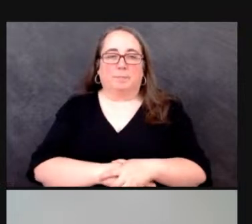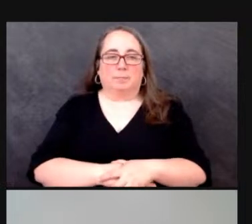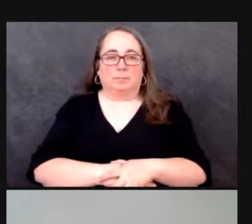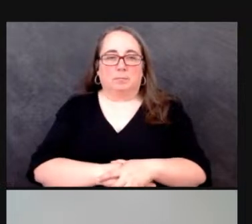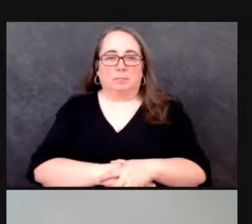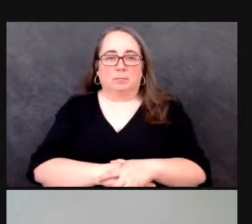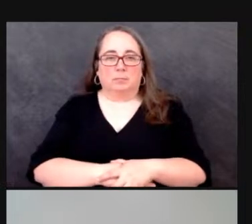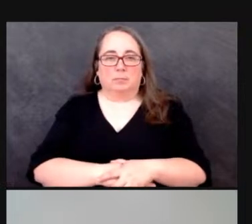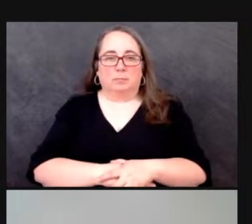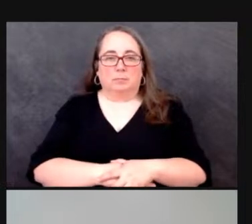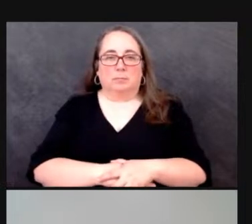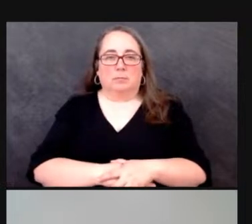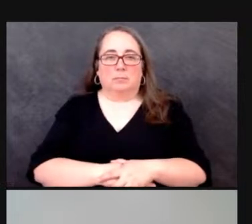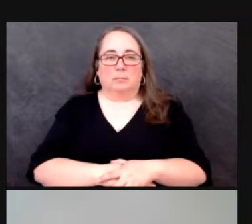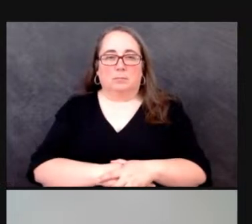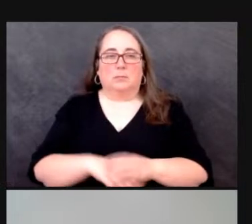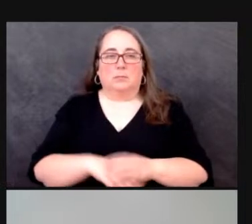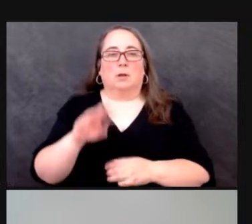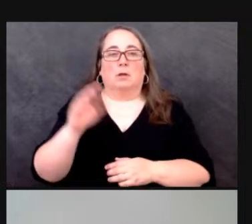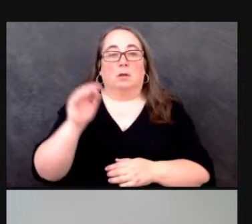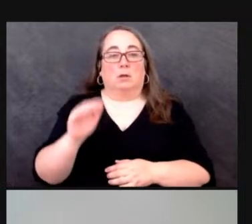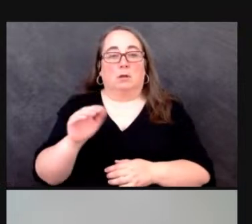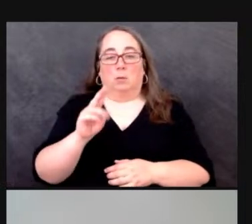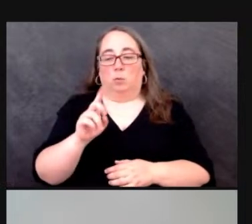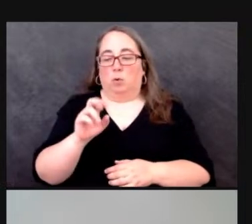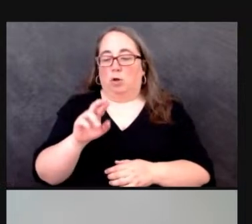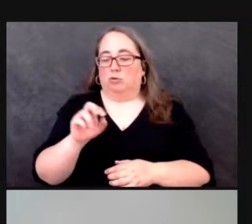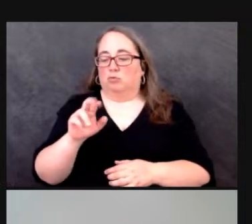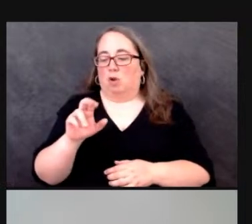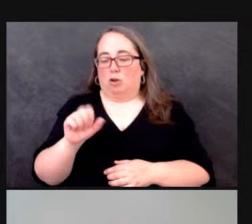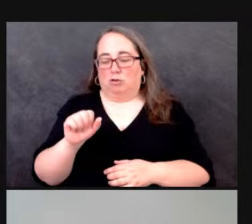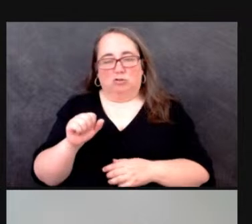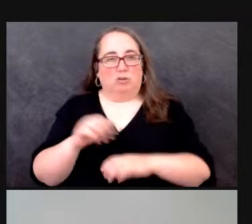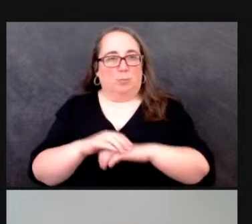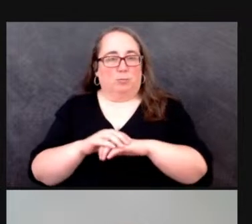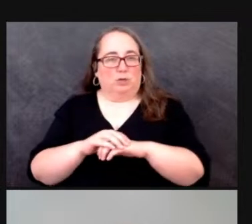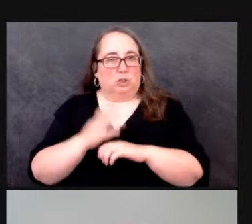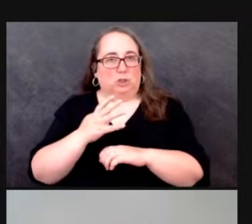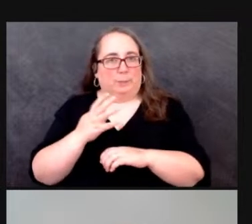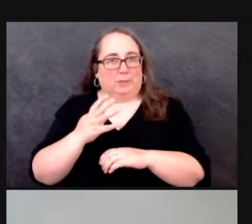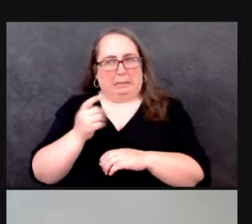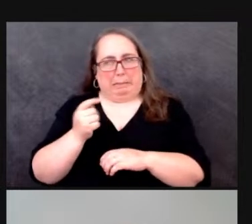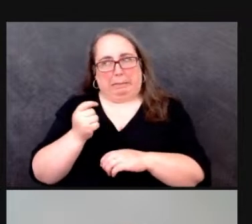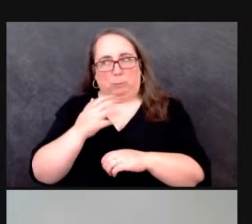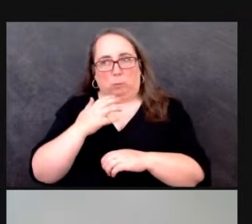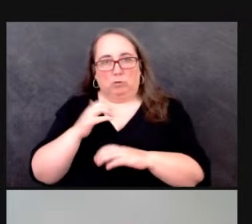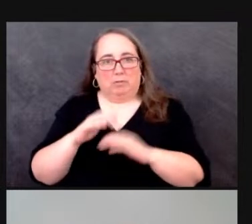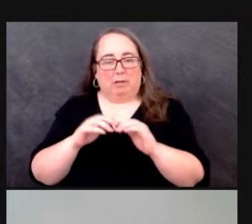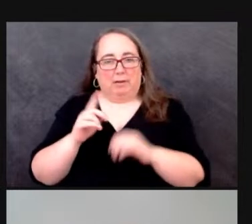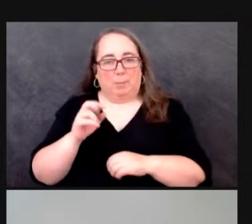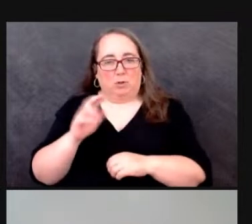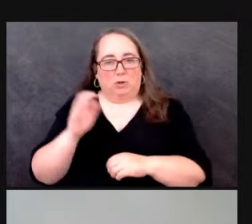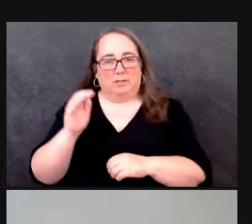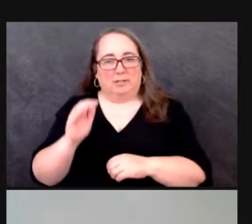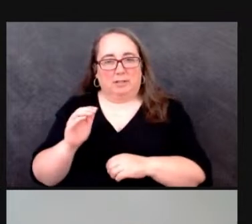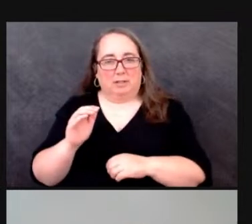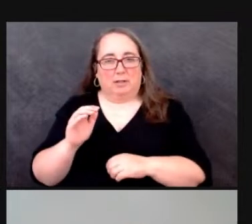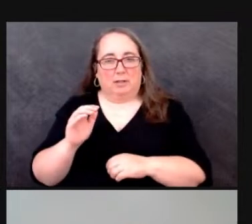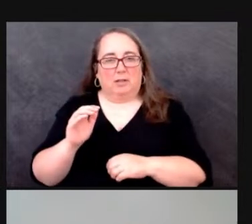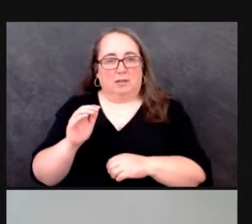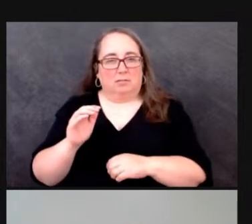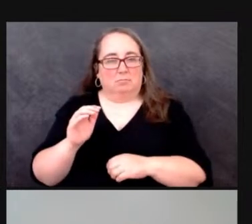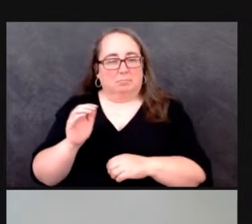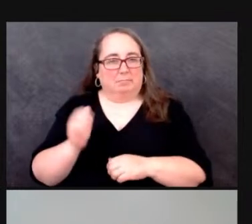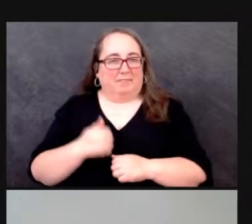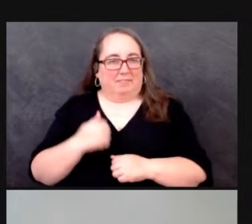Interestingly, one Walter Rogers, a British immigrant just a few years older than Dumler, is listed on the next line as a boarder in the same